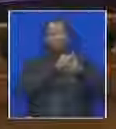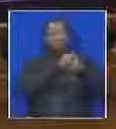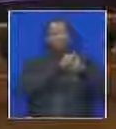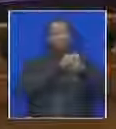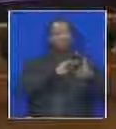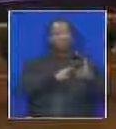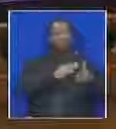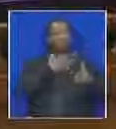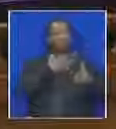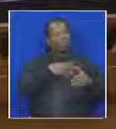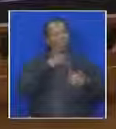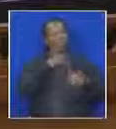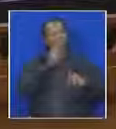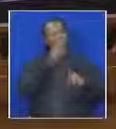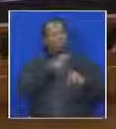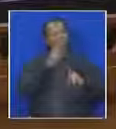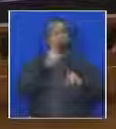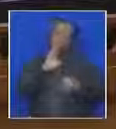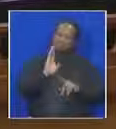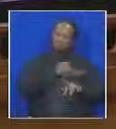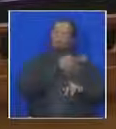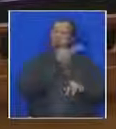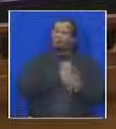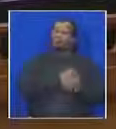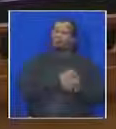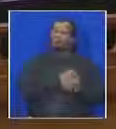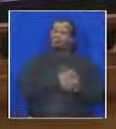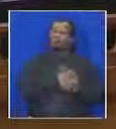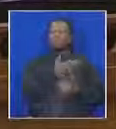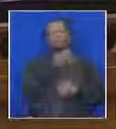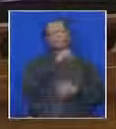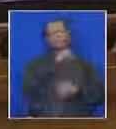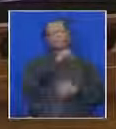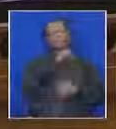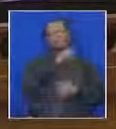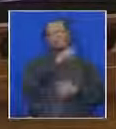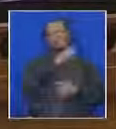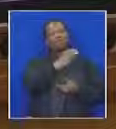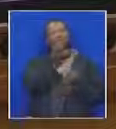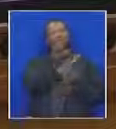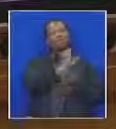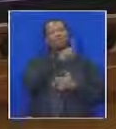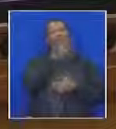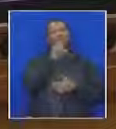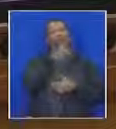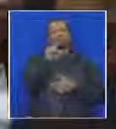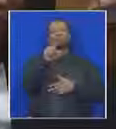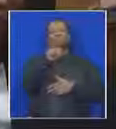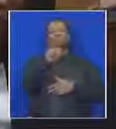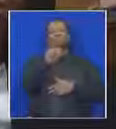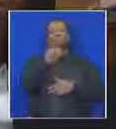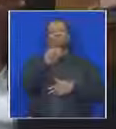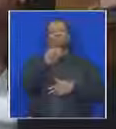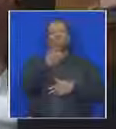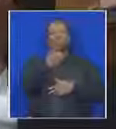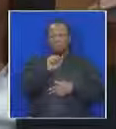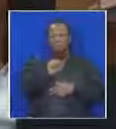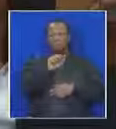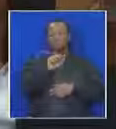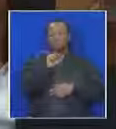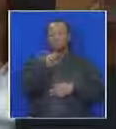removal. President Zuma, the ANC, and the world over must know that South Africans